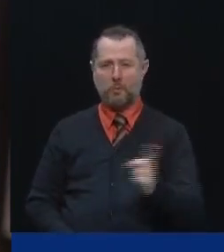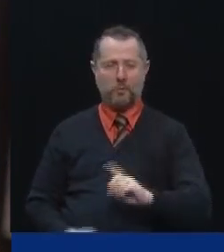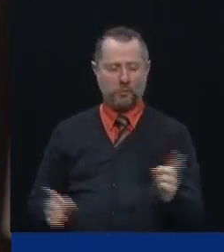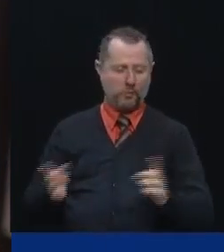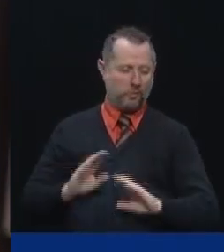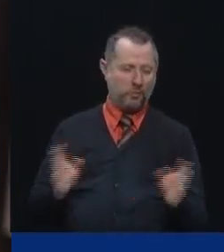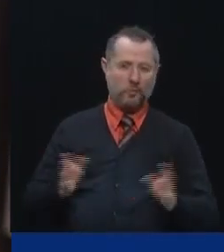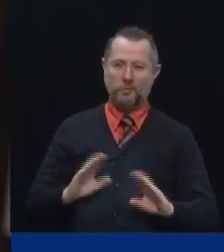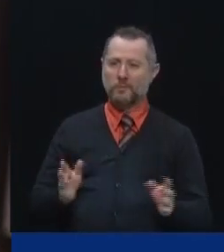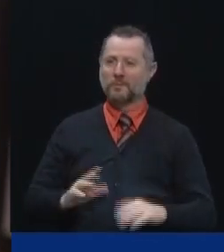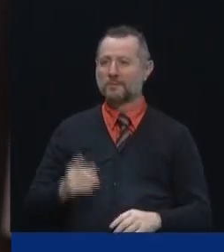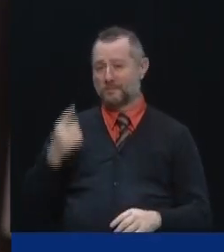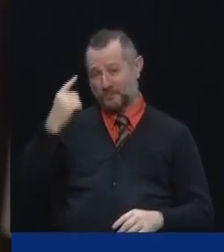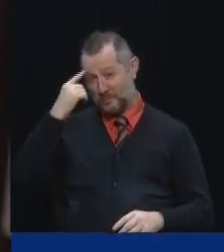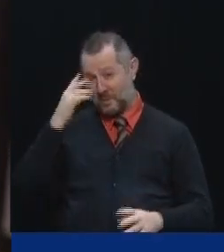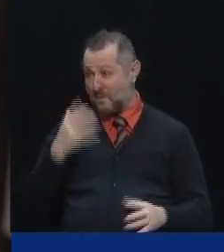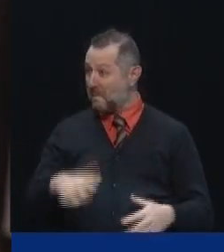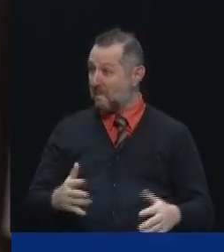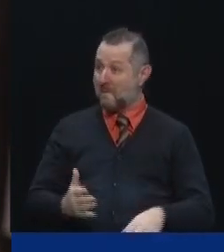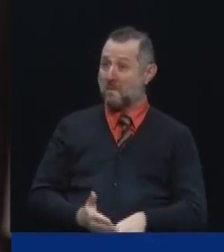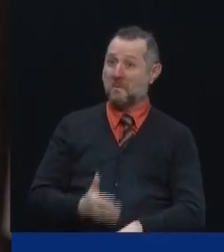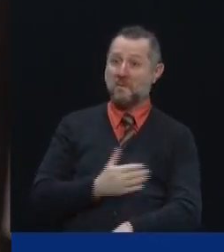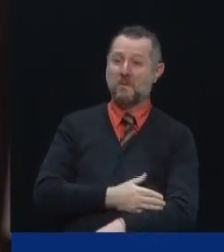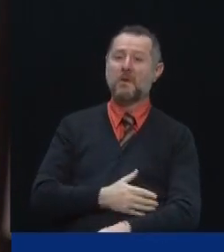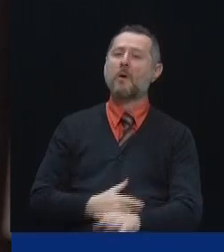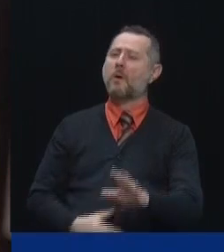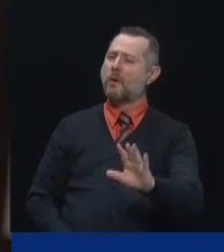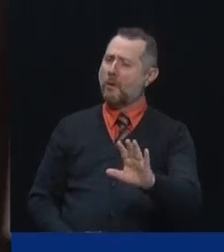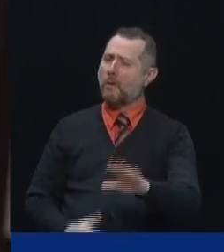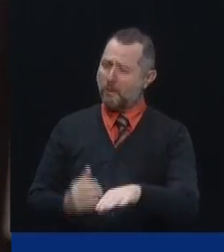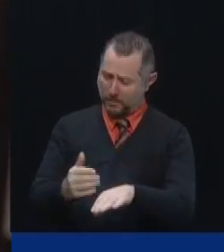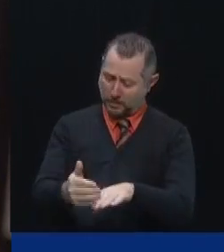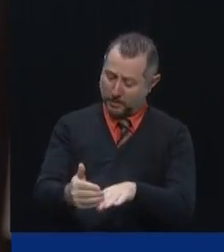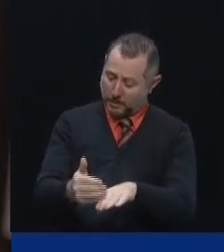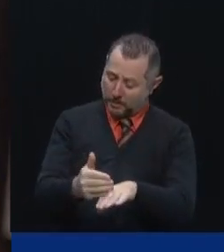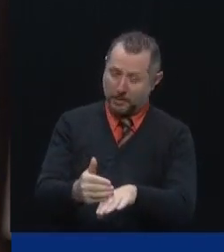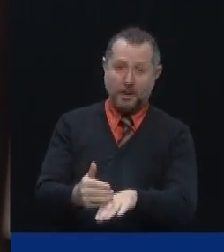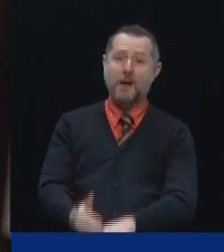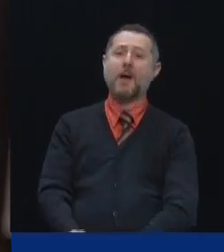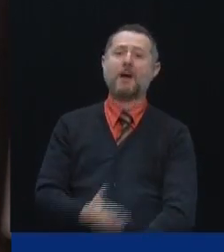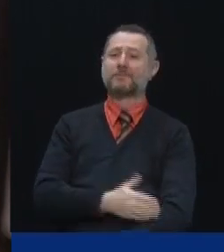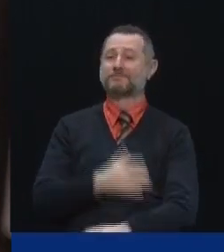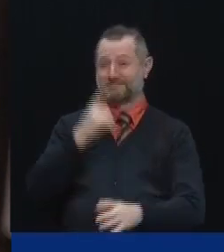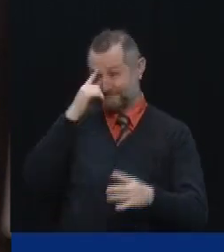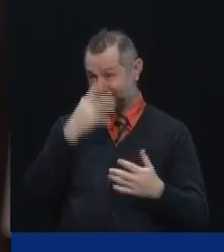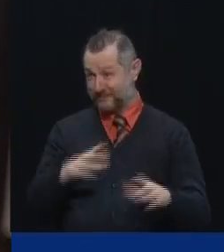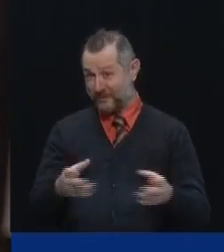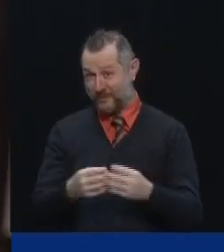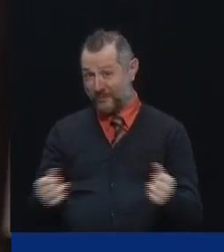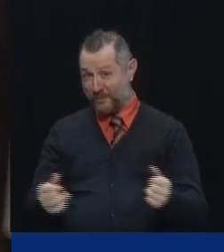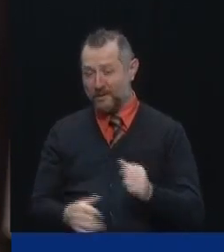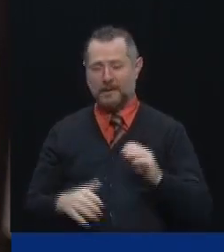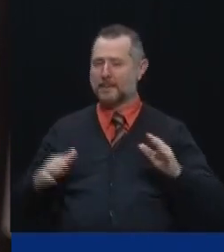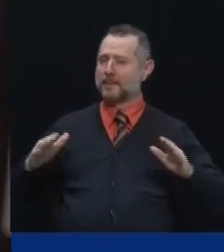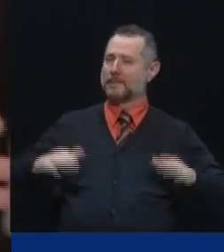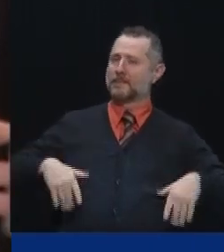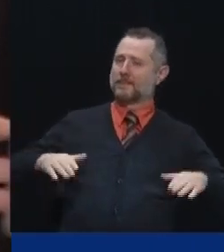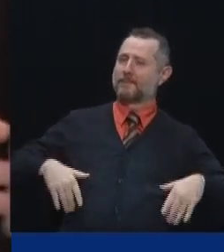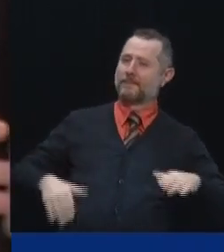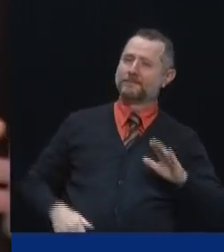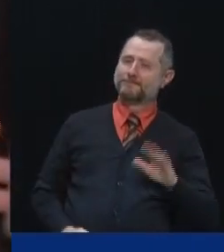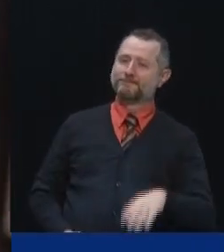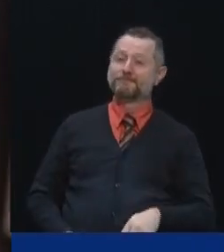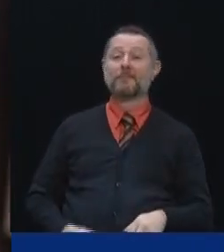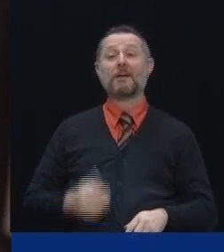it seems like it's getting better. It is. Do not get cocky with COVID. There are